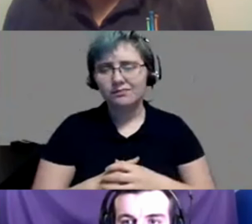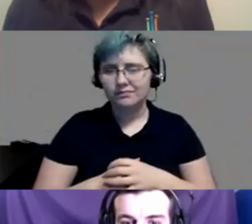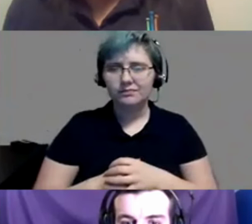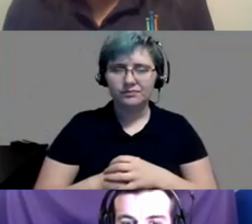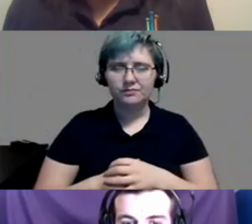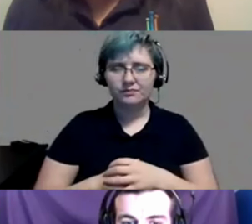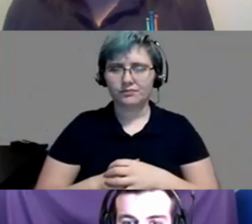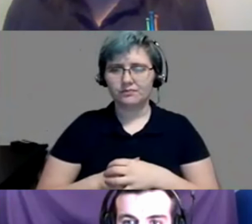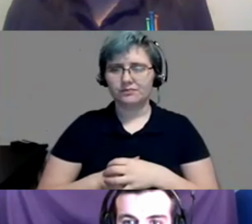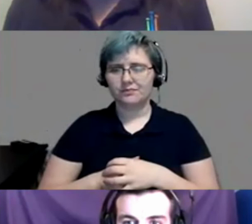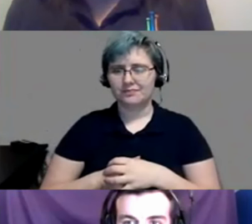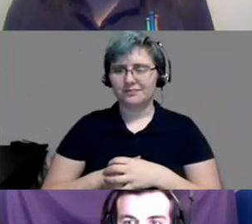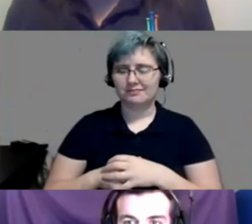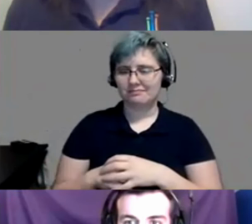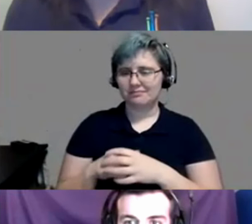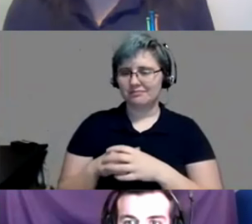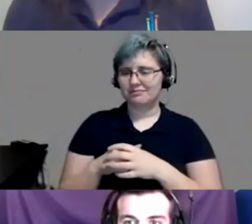All right.